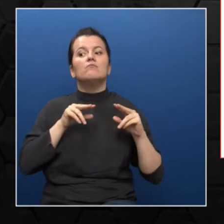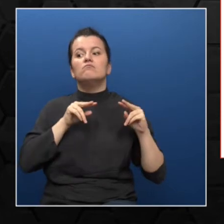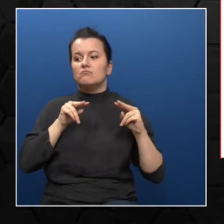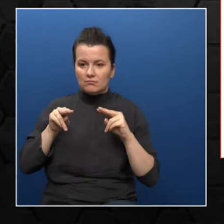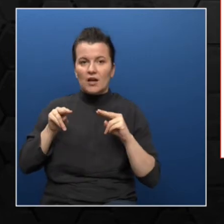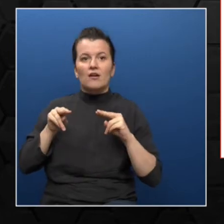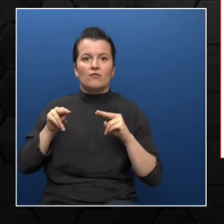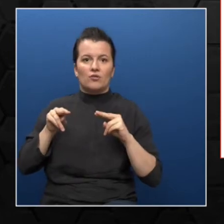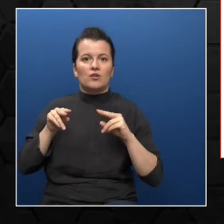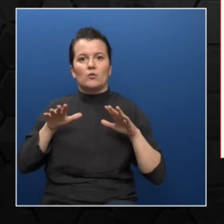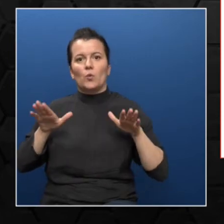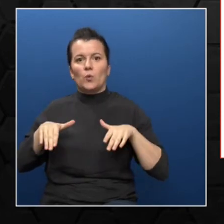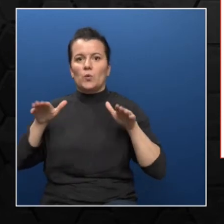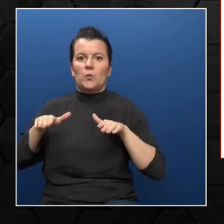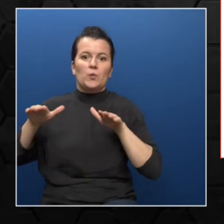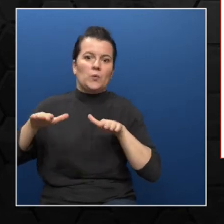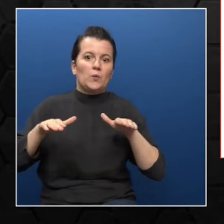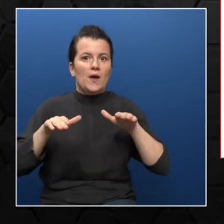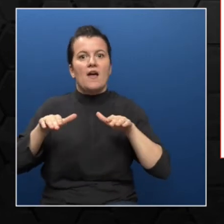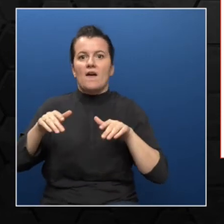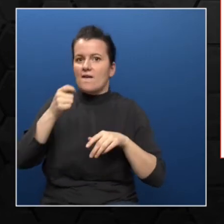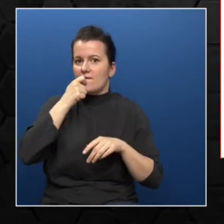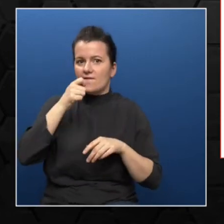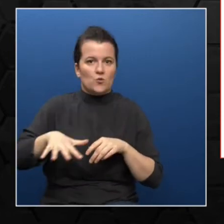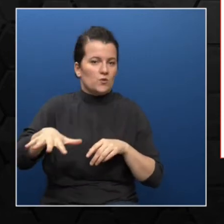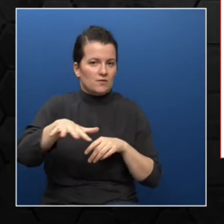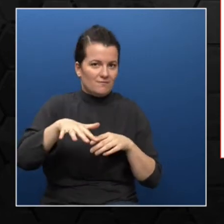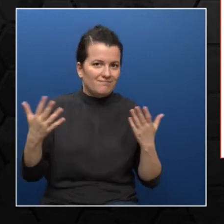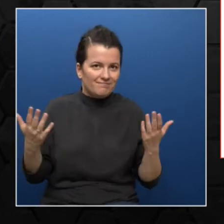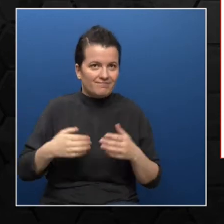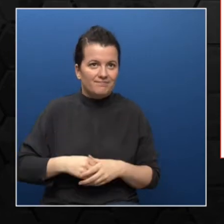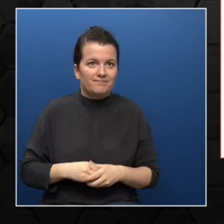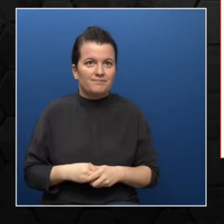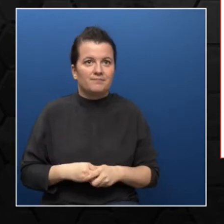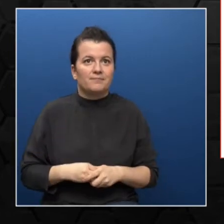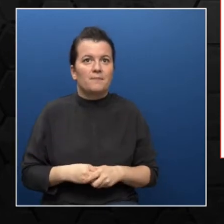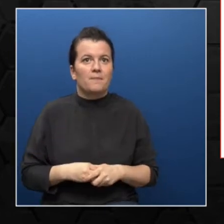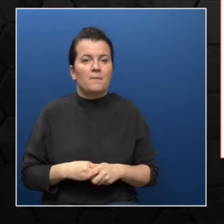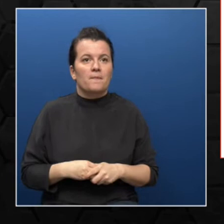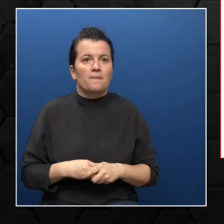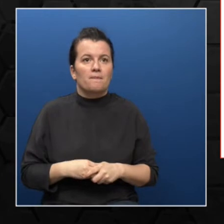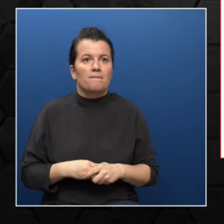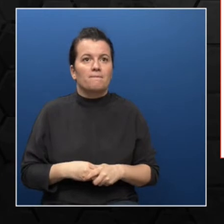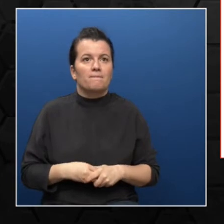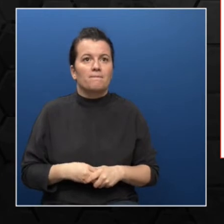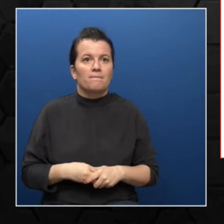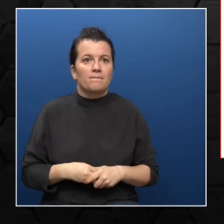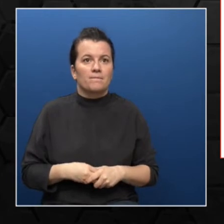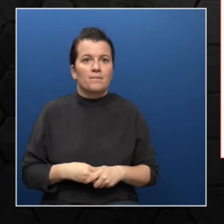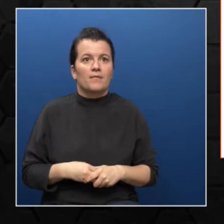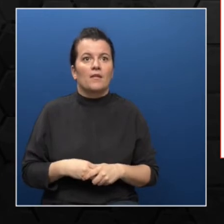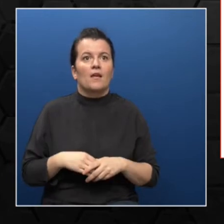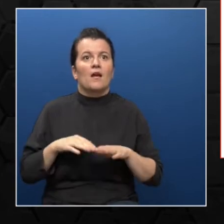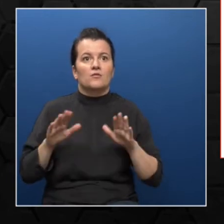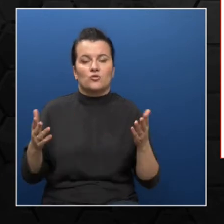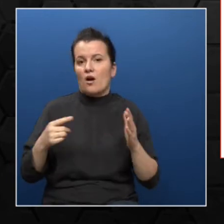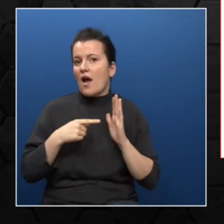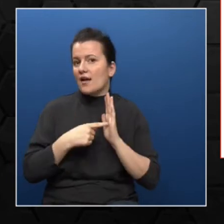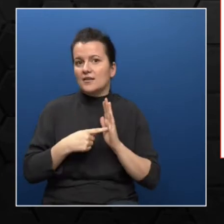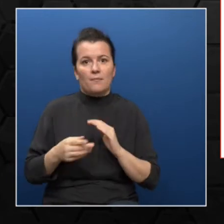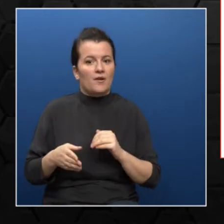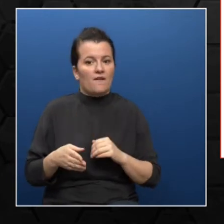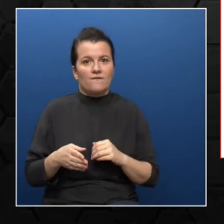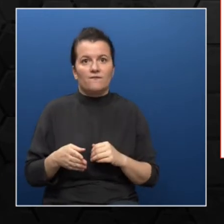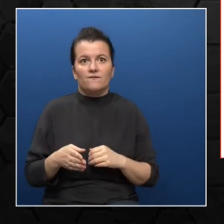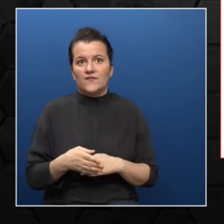place for food. So such behavior was displayed not only by birds but even by fishes trying to search for food,